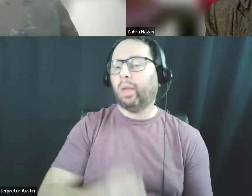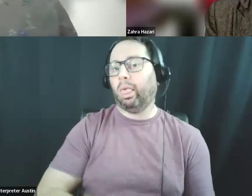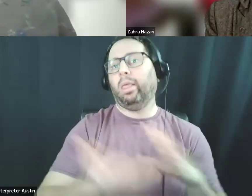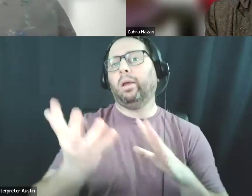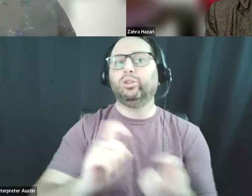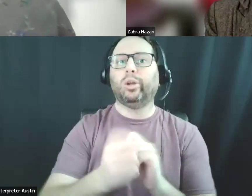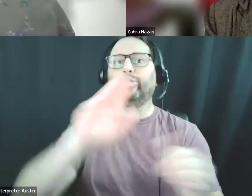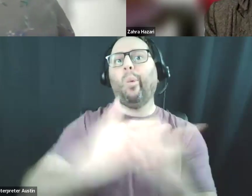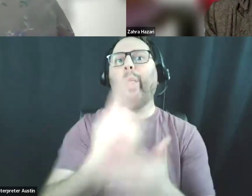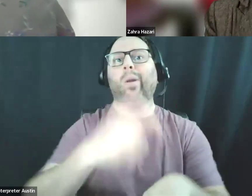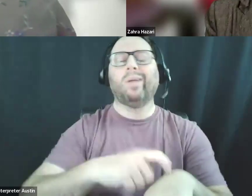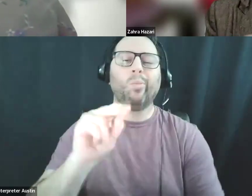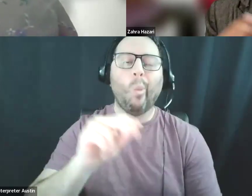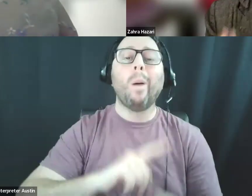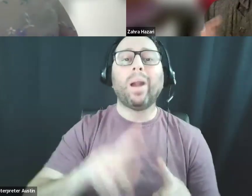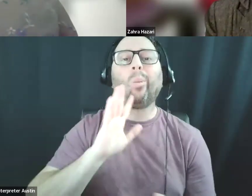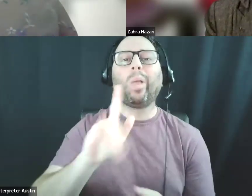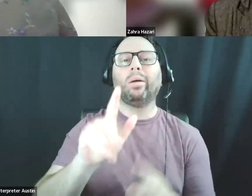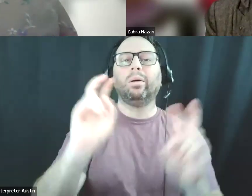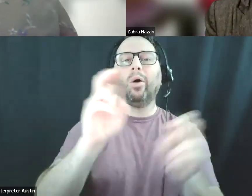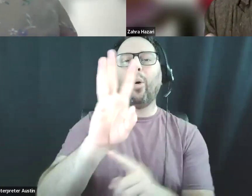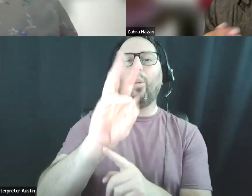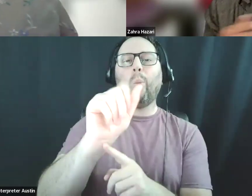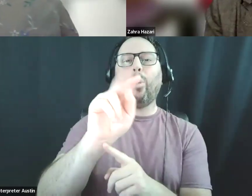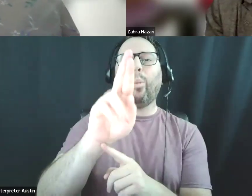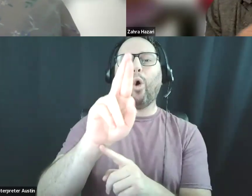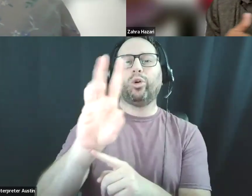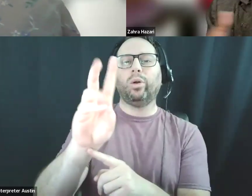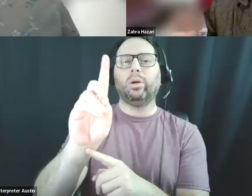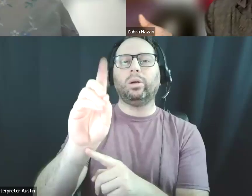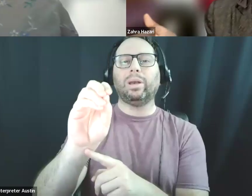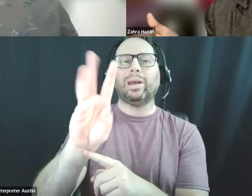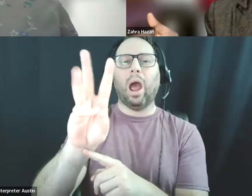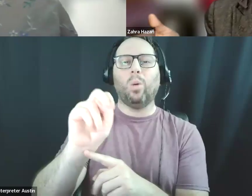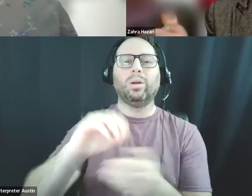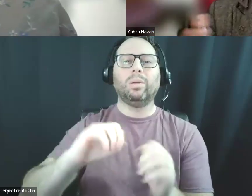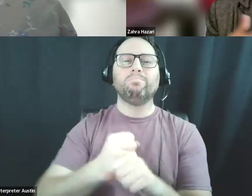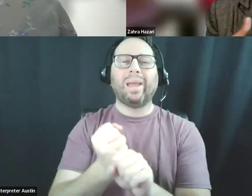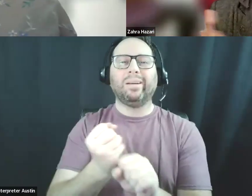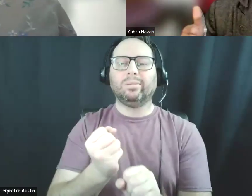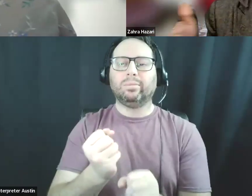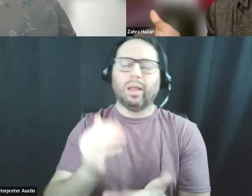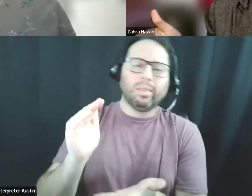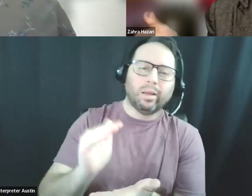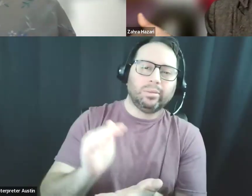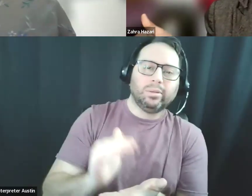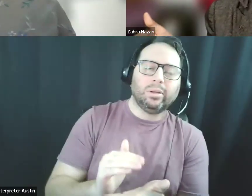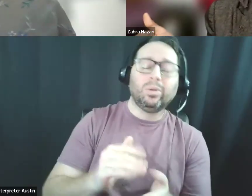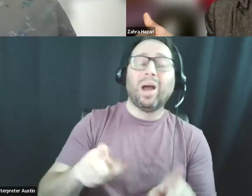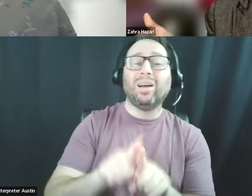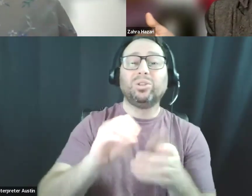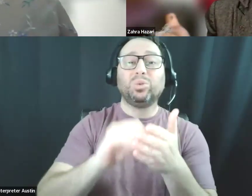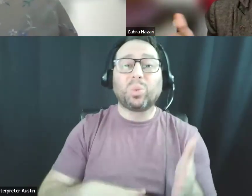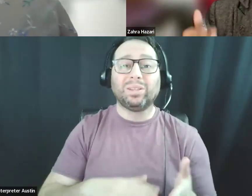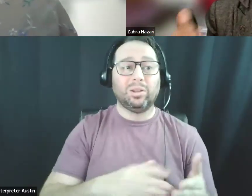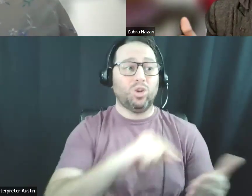always thinking about it in those ways. But in the meantime, as those students come through our system, they have to face the system,